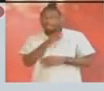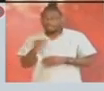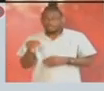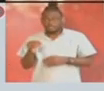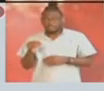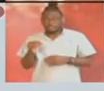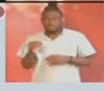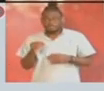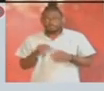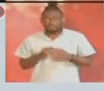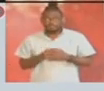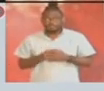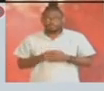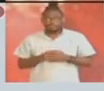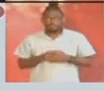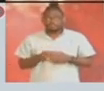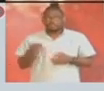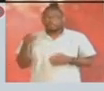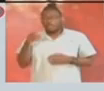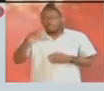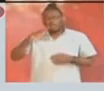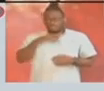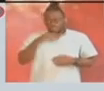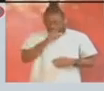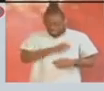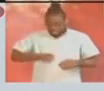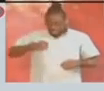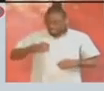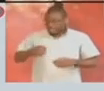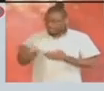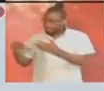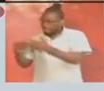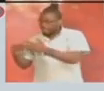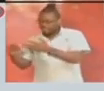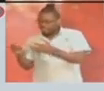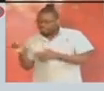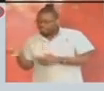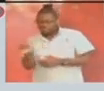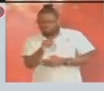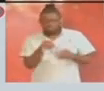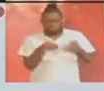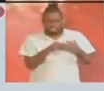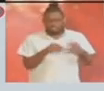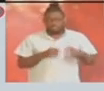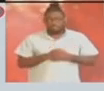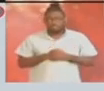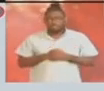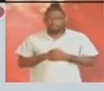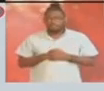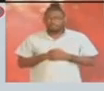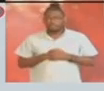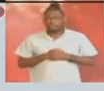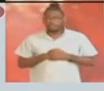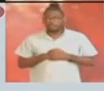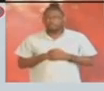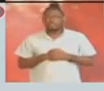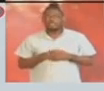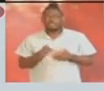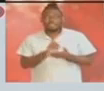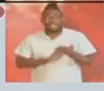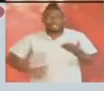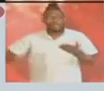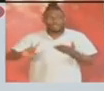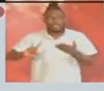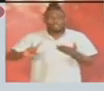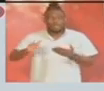also be tackling senior public officers, and by next week we are going to start local government